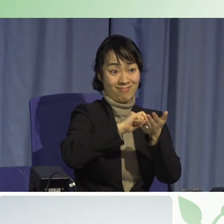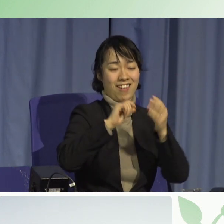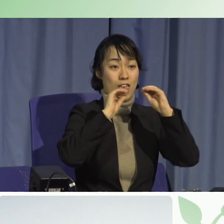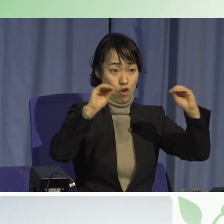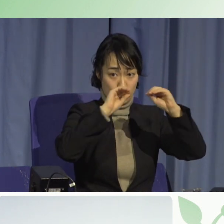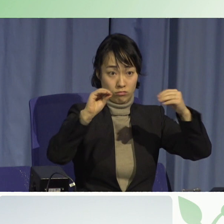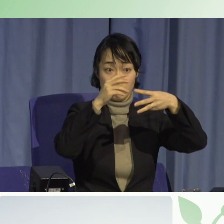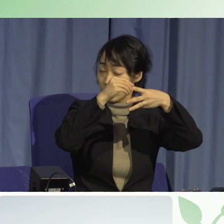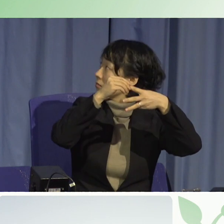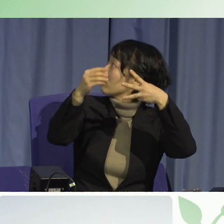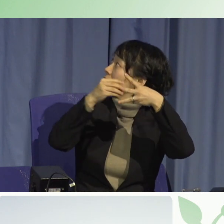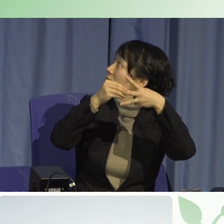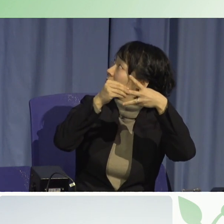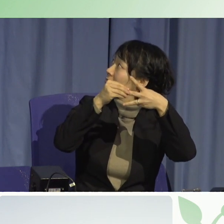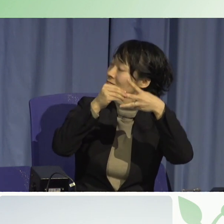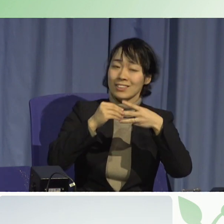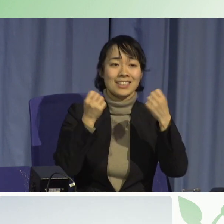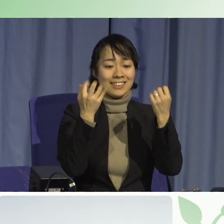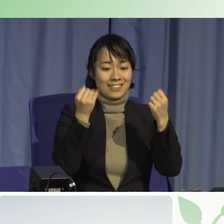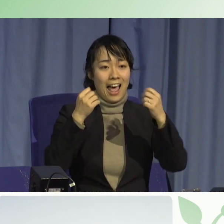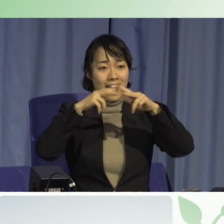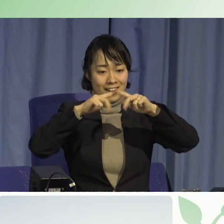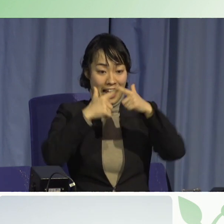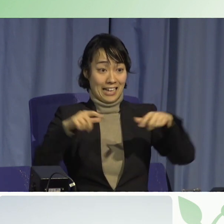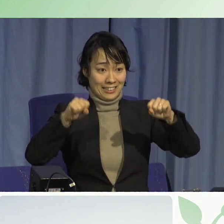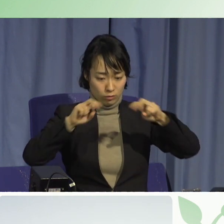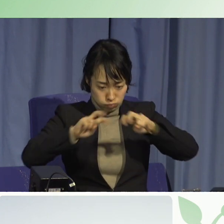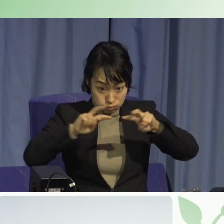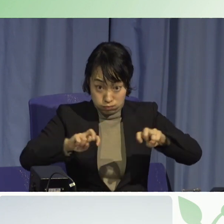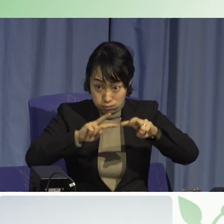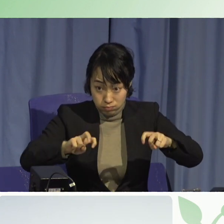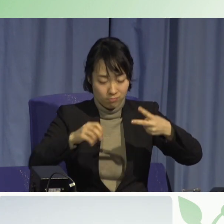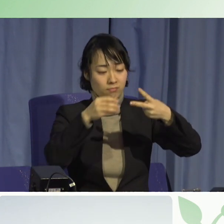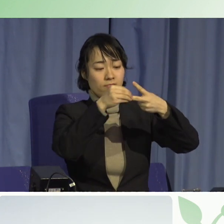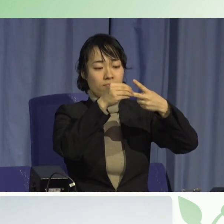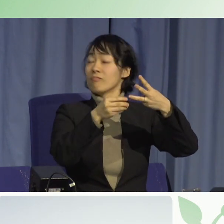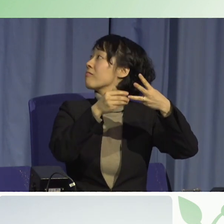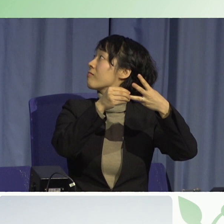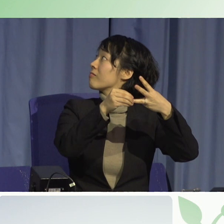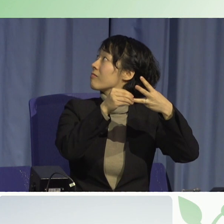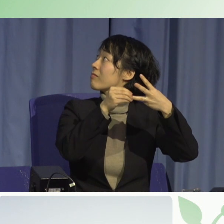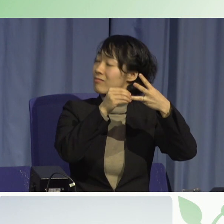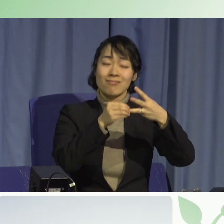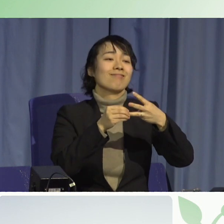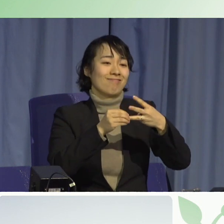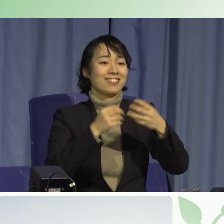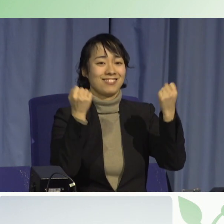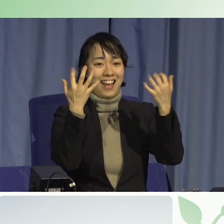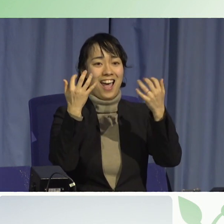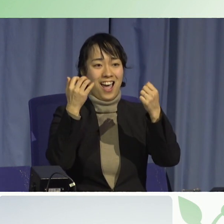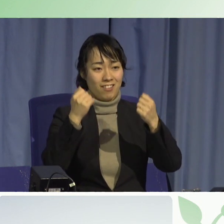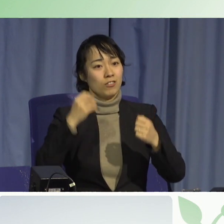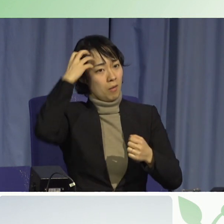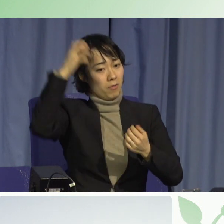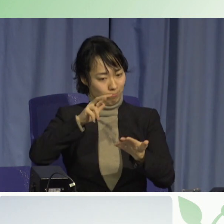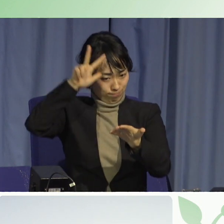bilingual education with sign language and written form of national languages. And we also promote the sign linguistic